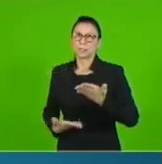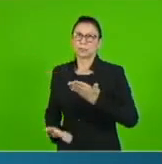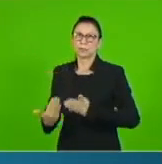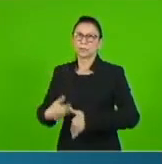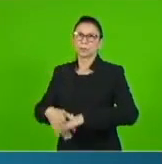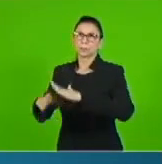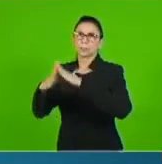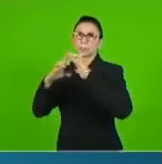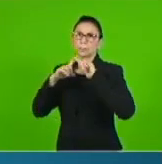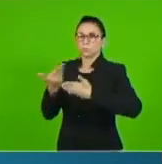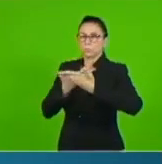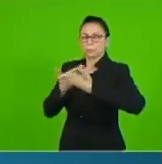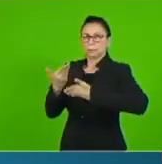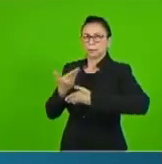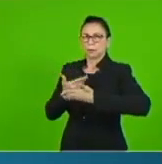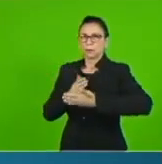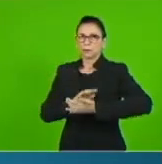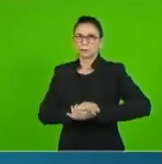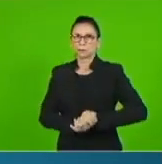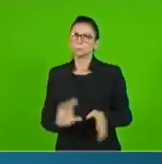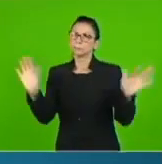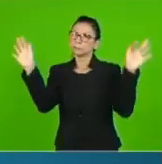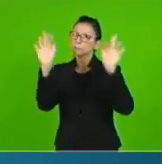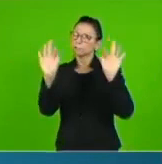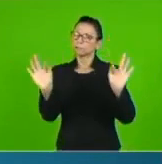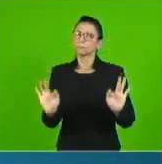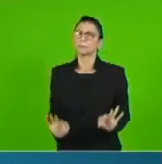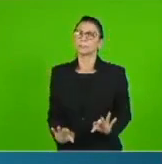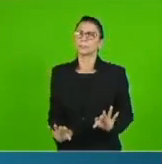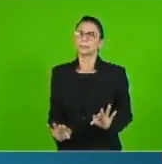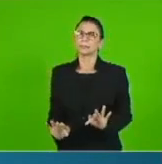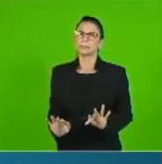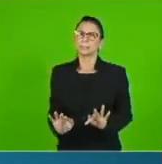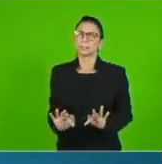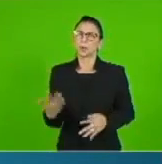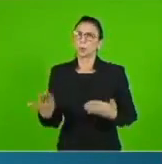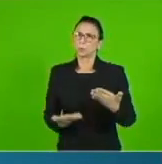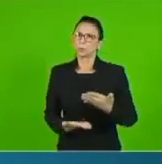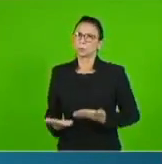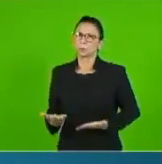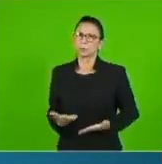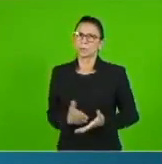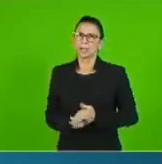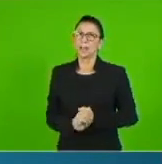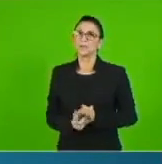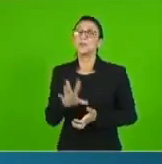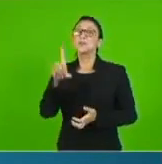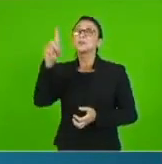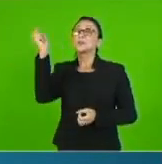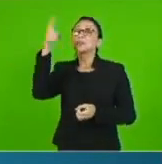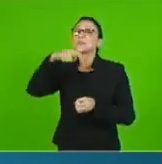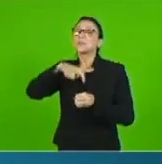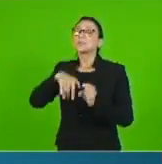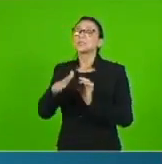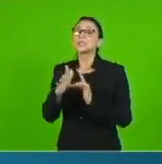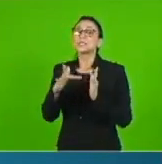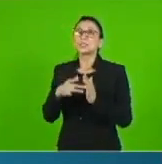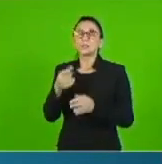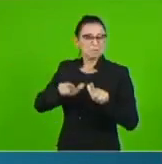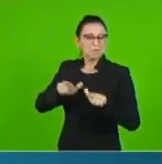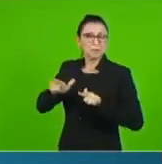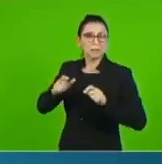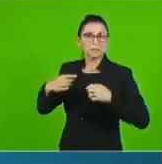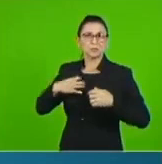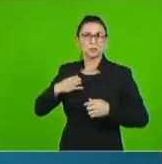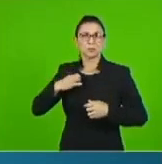upon his house to give sustenance to his temple? Blessed is the servant that the Lord, when he comes,